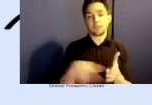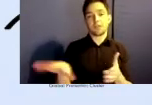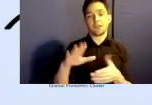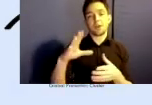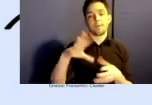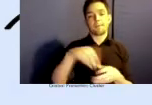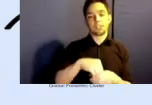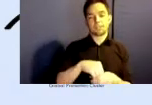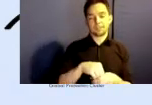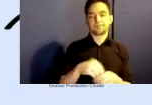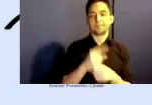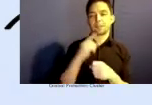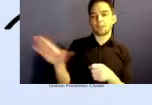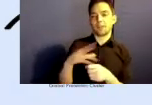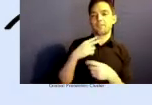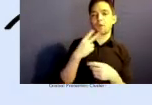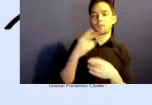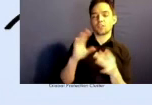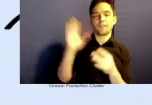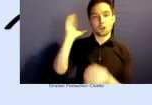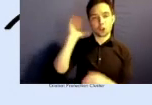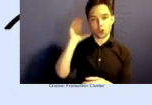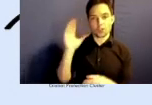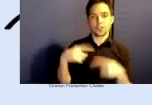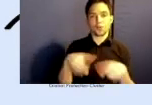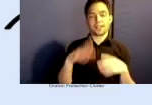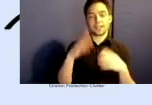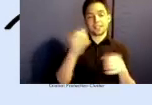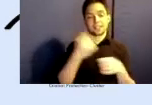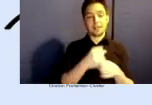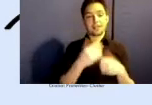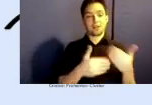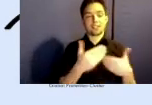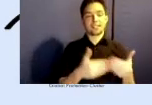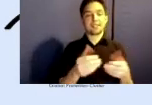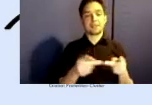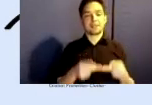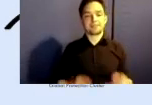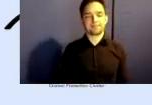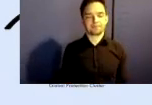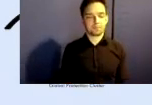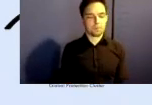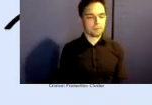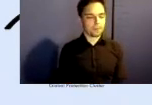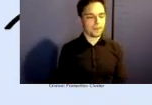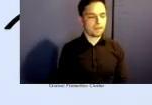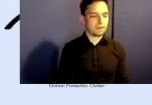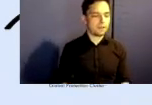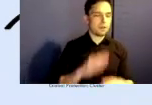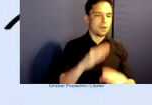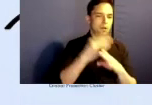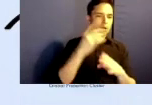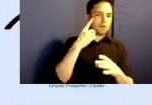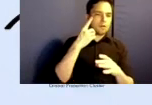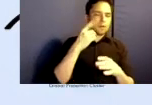so that their voices are heard in these decision-making processes and spaces. In relation to protection from sexual